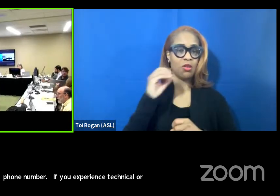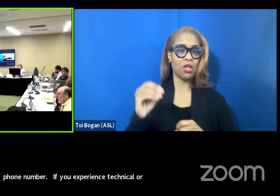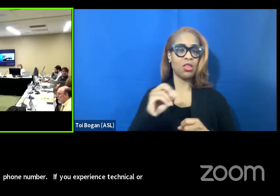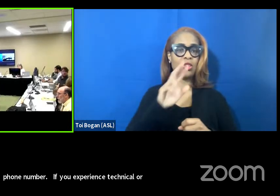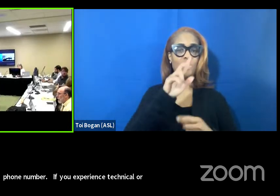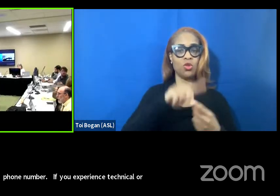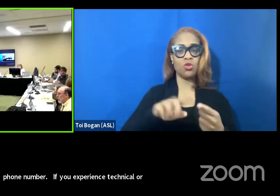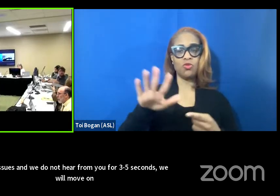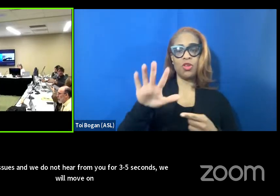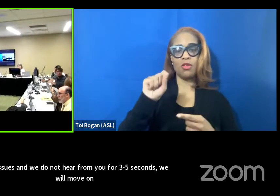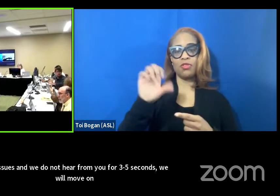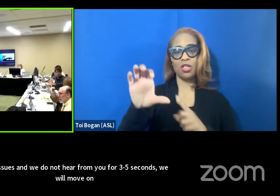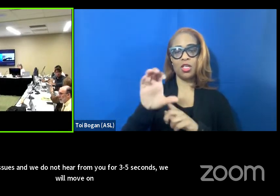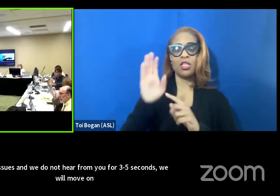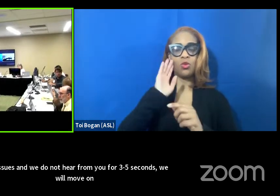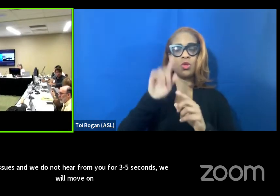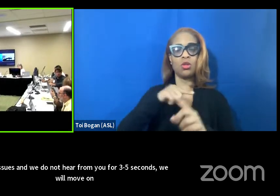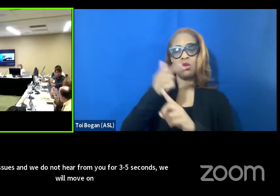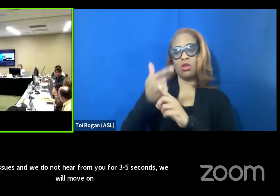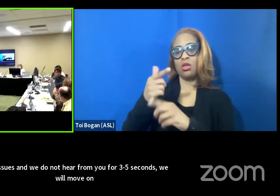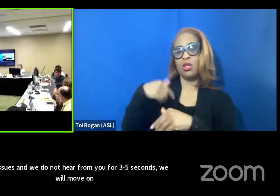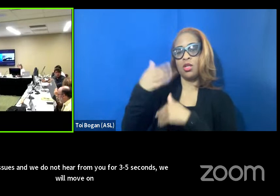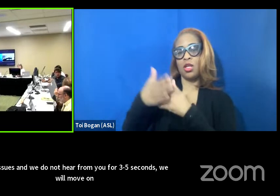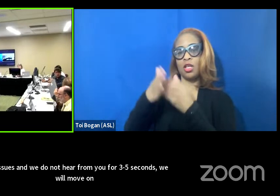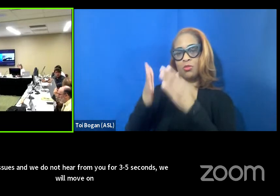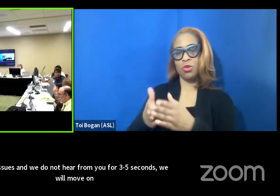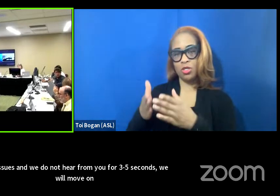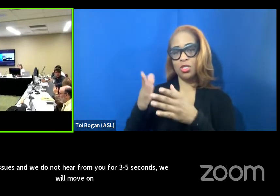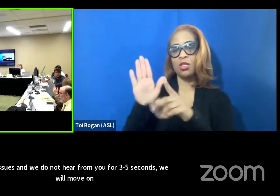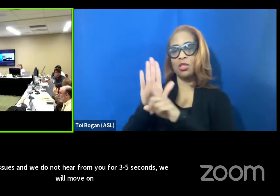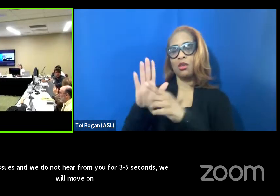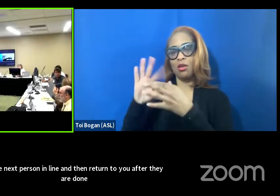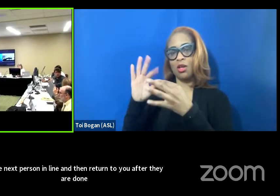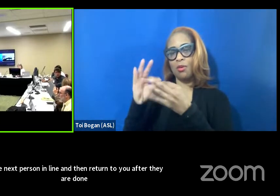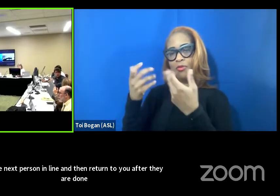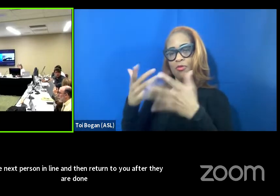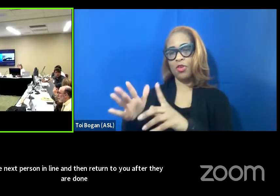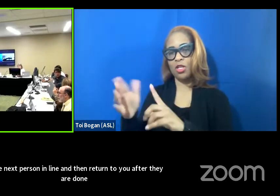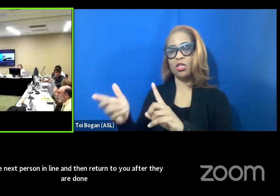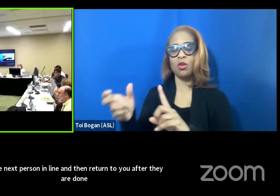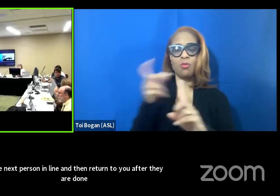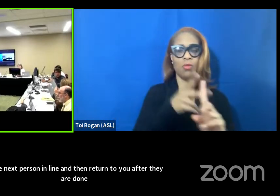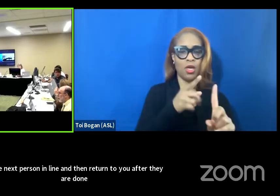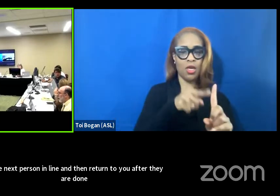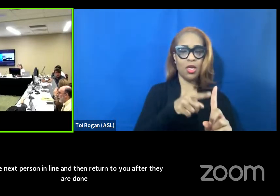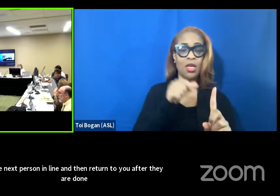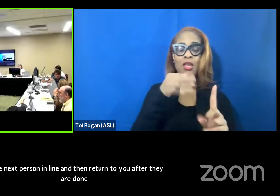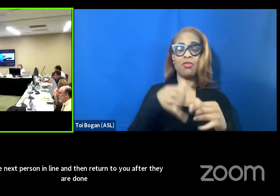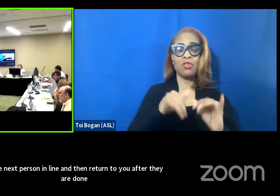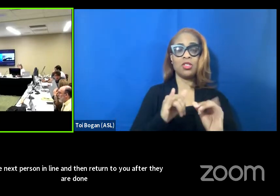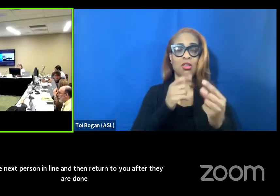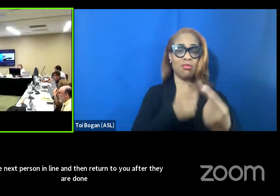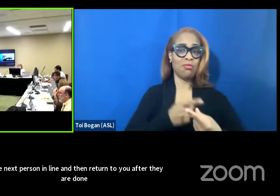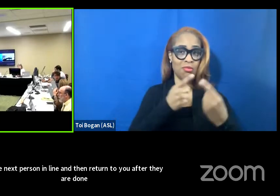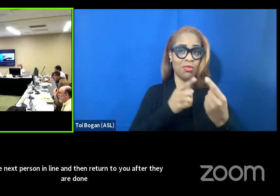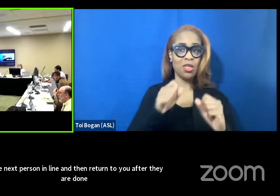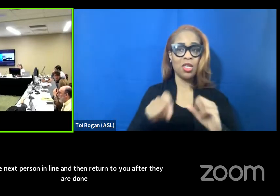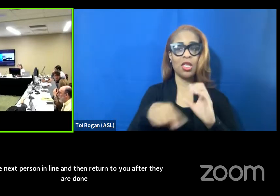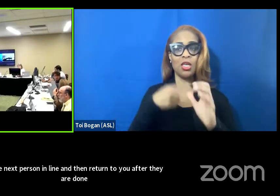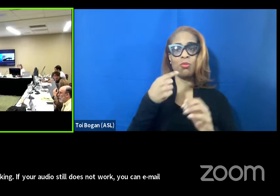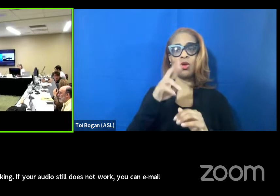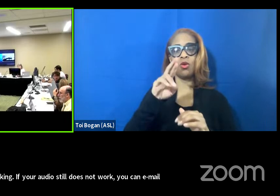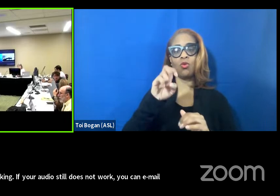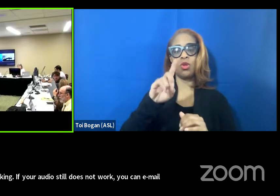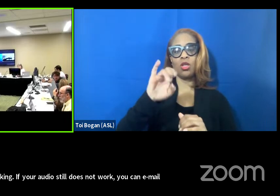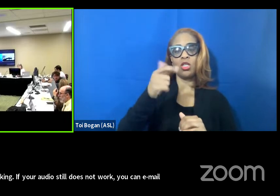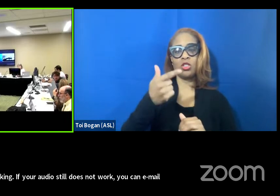five seconds we will move on to the next person in line and then return to you after they are done speaking if your audio still does not work you can email redistricting at